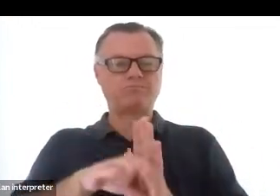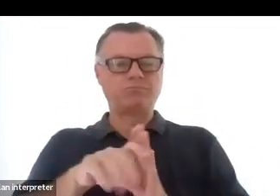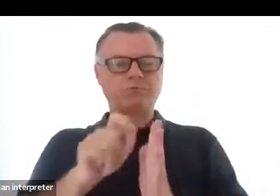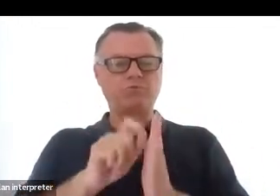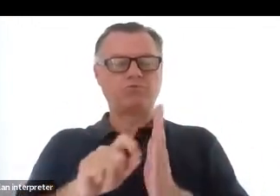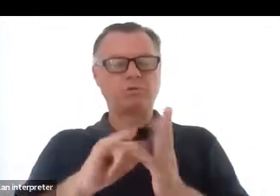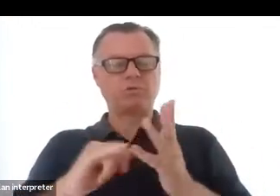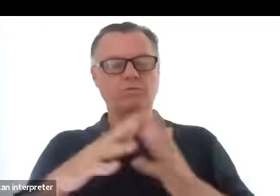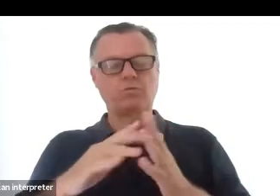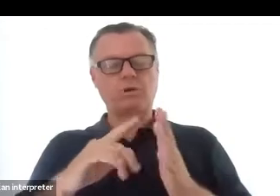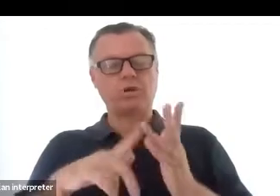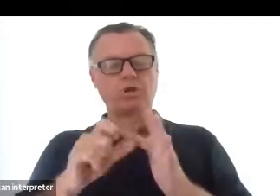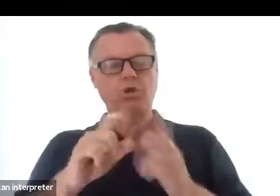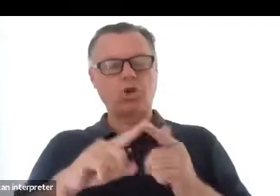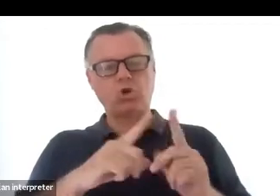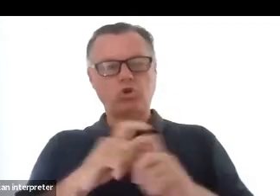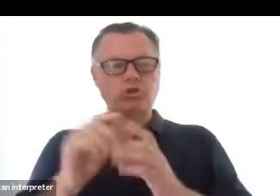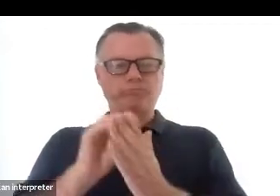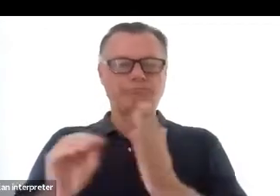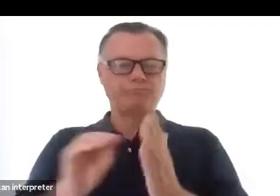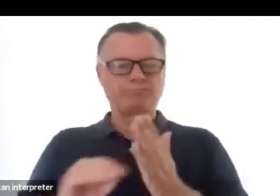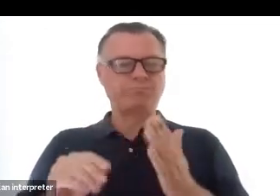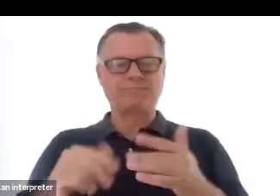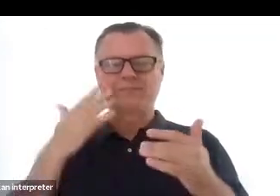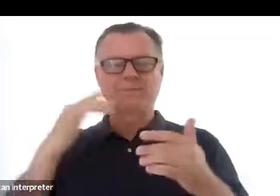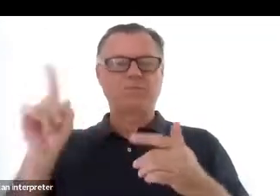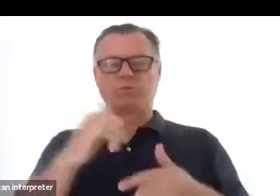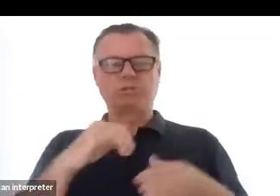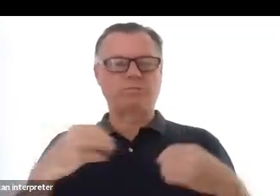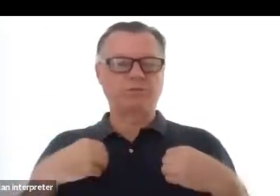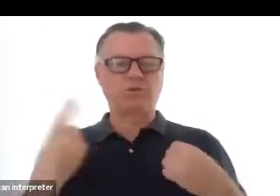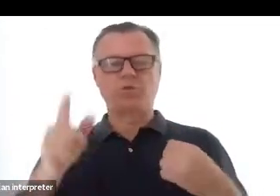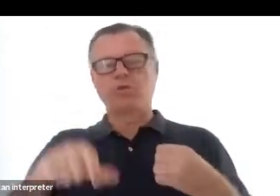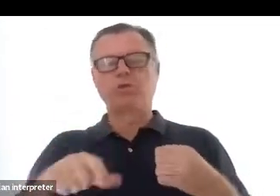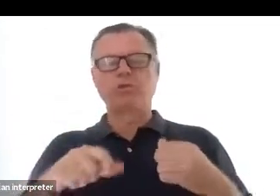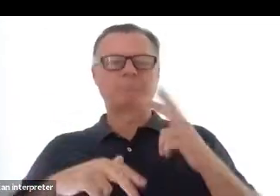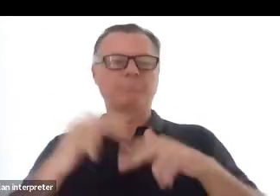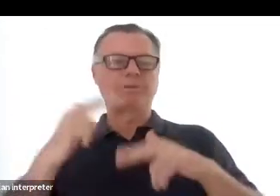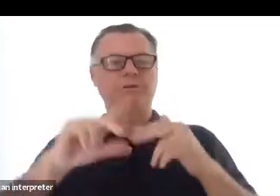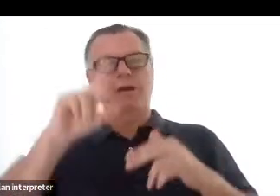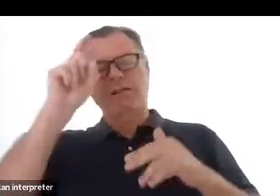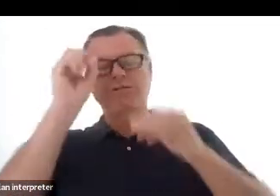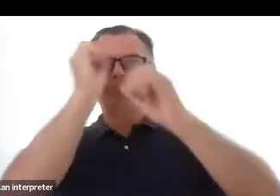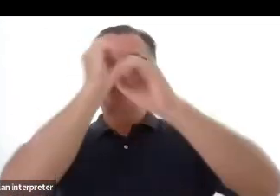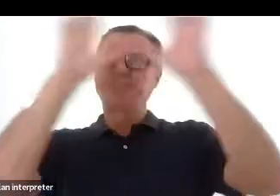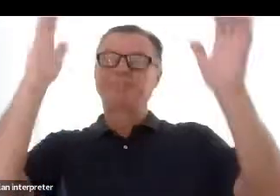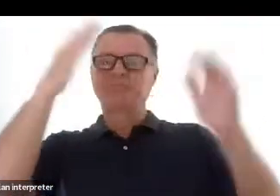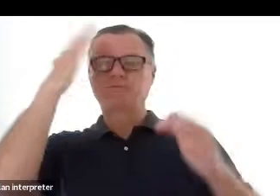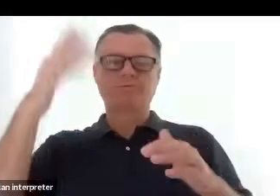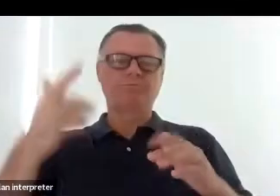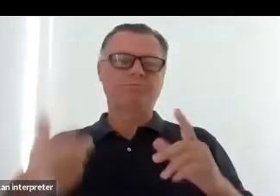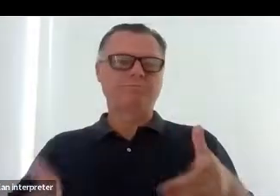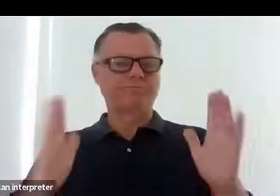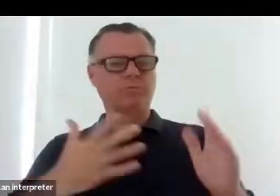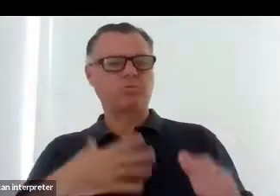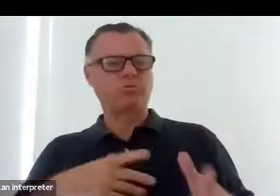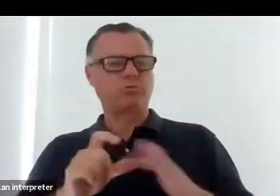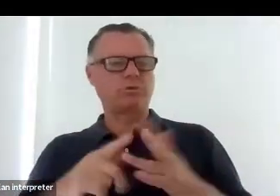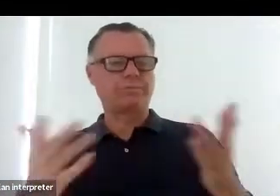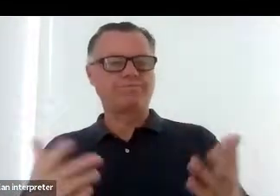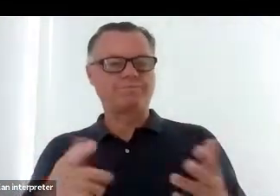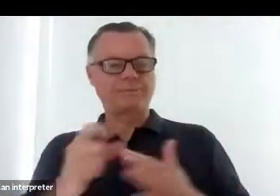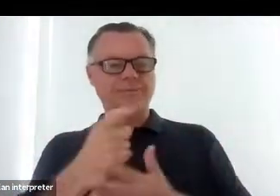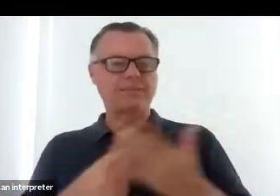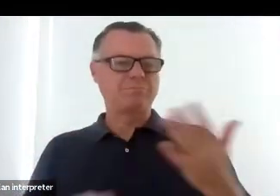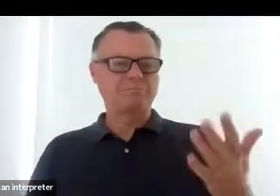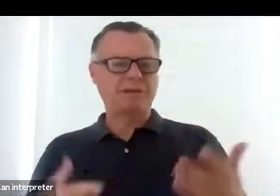every company. And we set out to find the builders, the dreamers, the founders with the courage to recognise that disability has